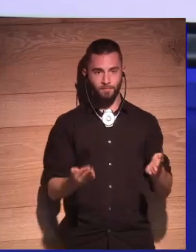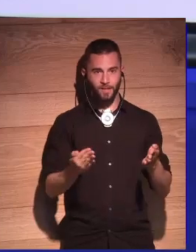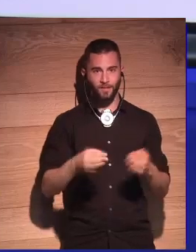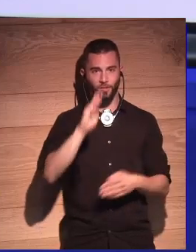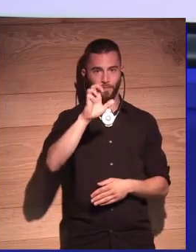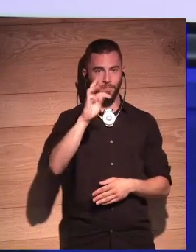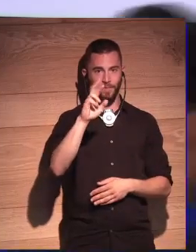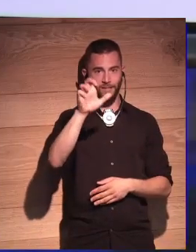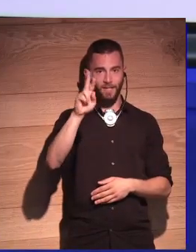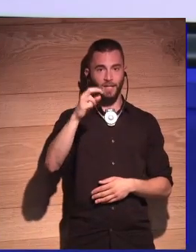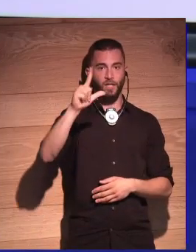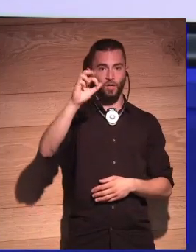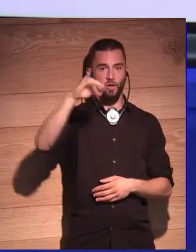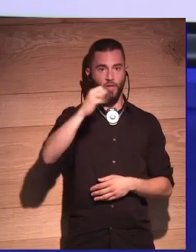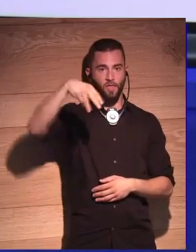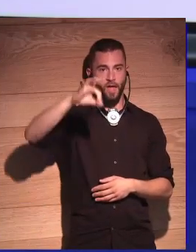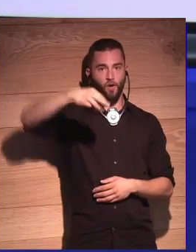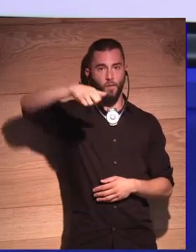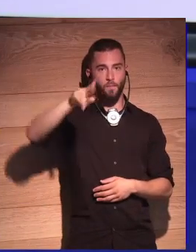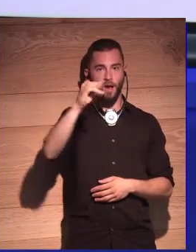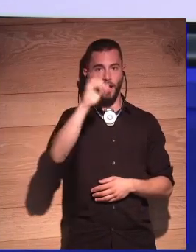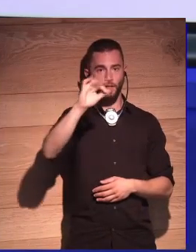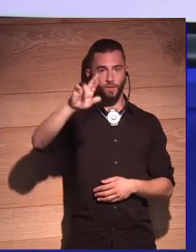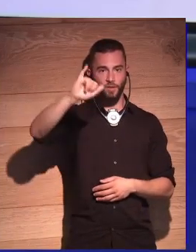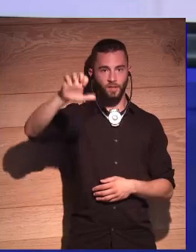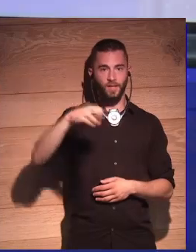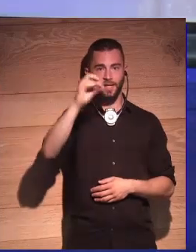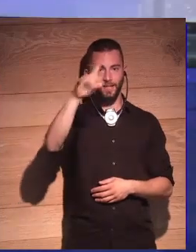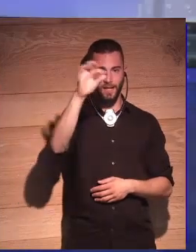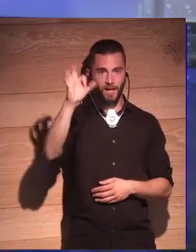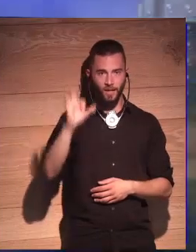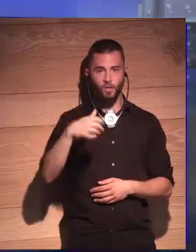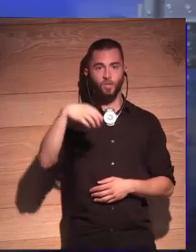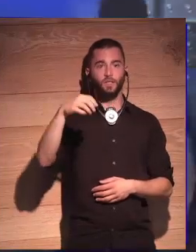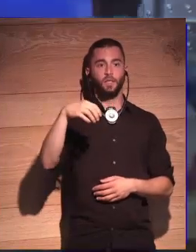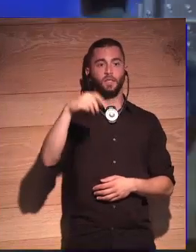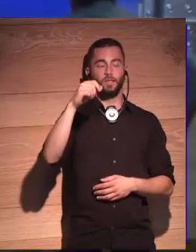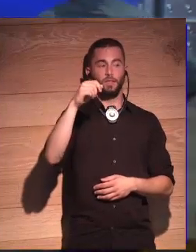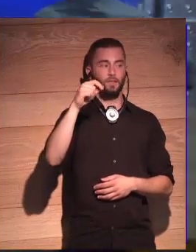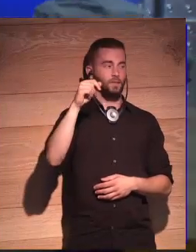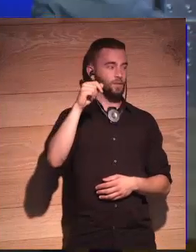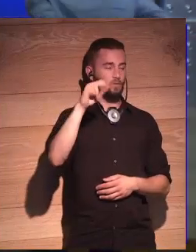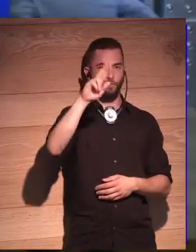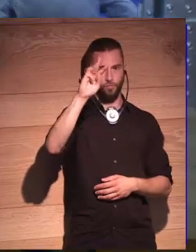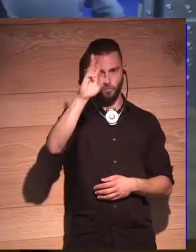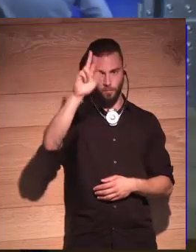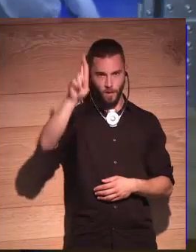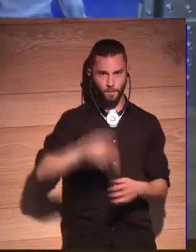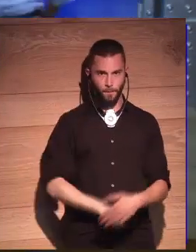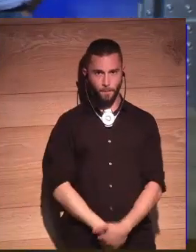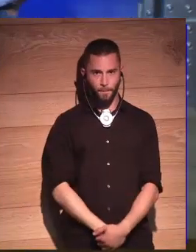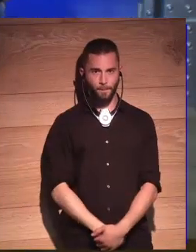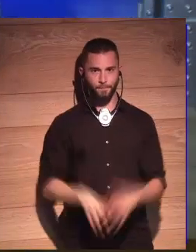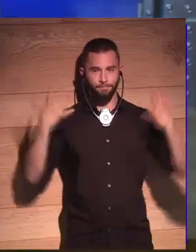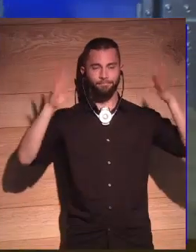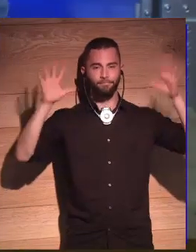to leave our living room. And I'm going to be joined on the stage by Pedro Lozano, Marjorie Netange, and Carlos Ochoa and Gonzalo